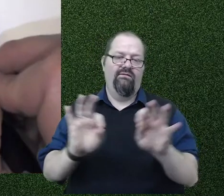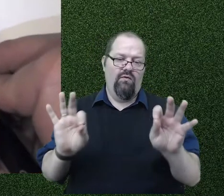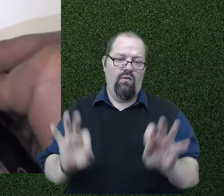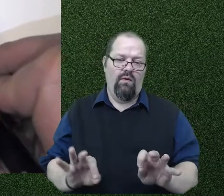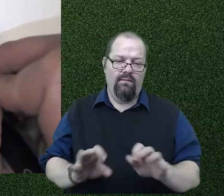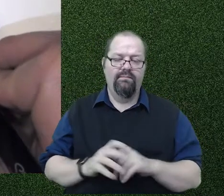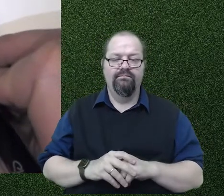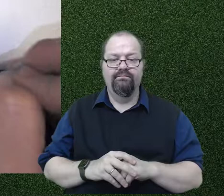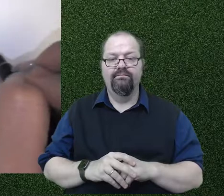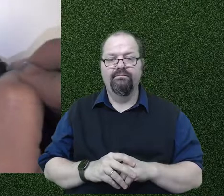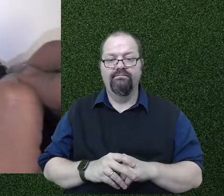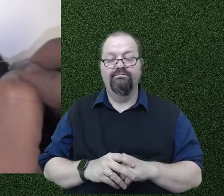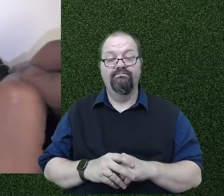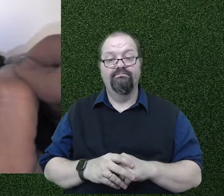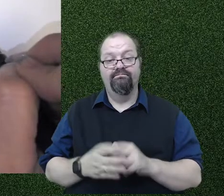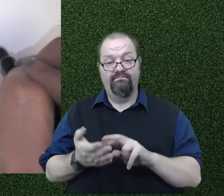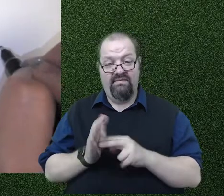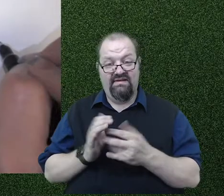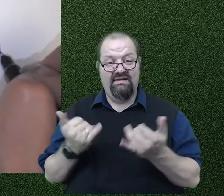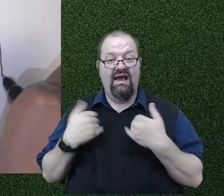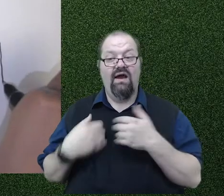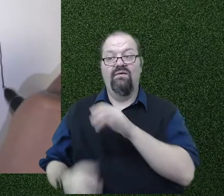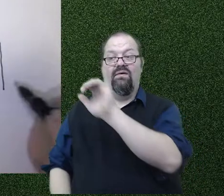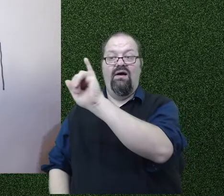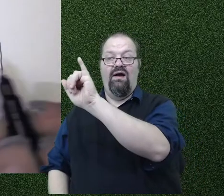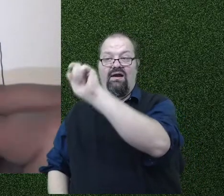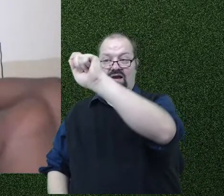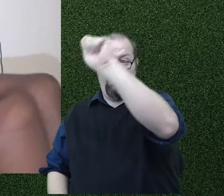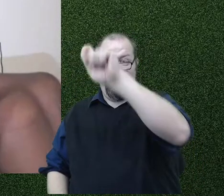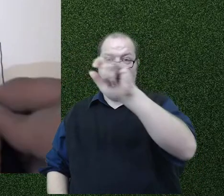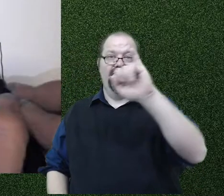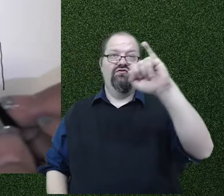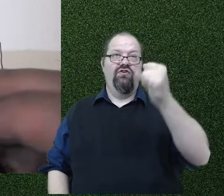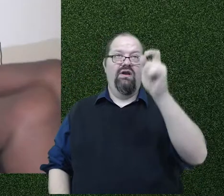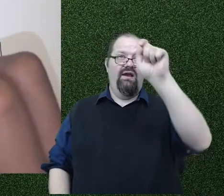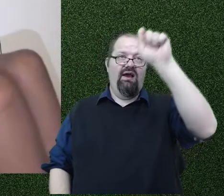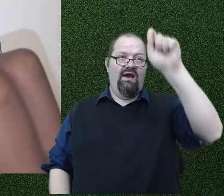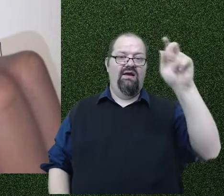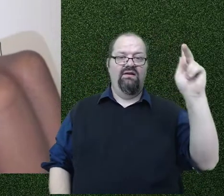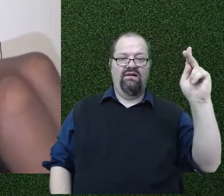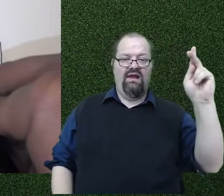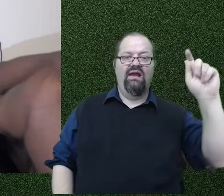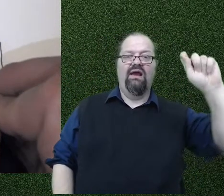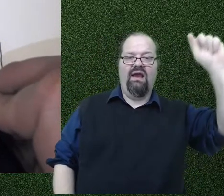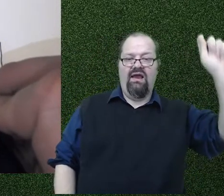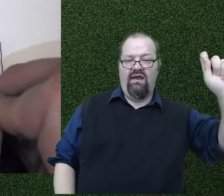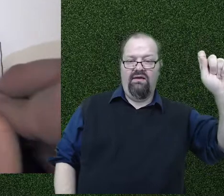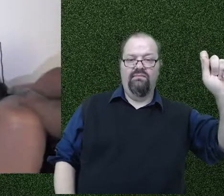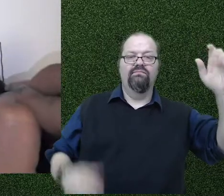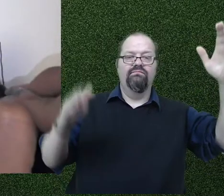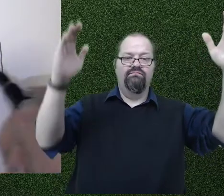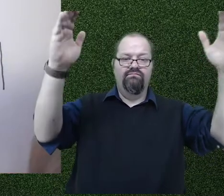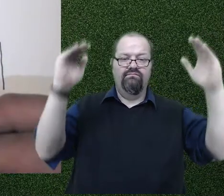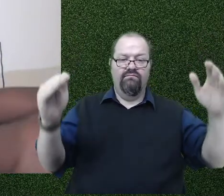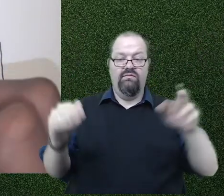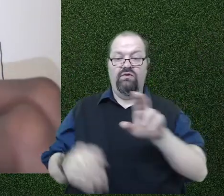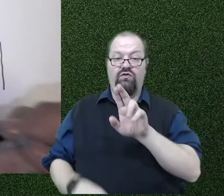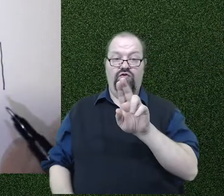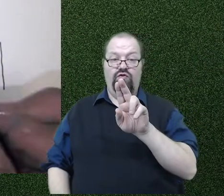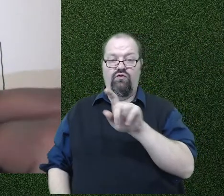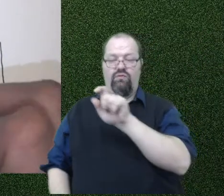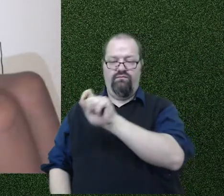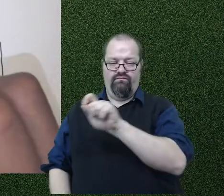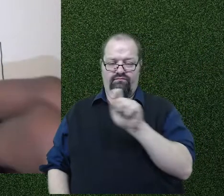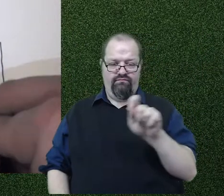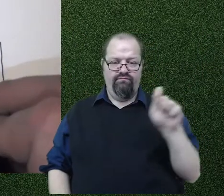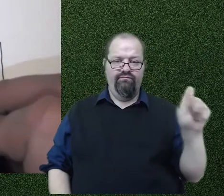So I write I hat, j hat, and k hat in the first row. List the components of u in the second row. List the components